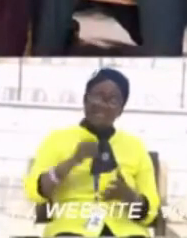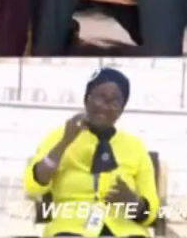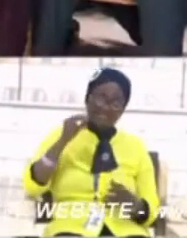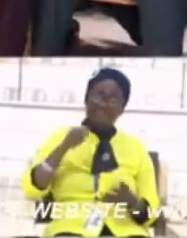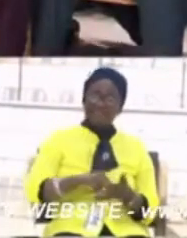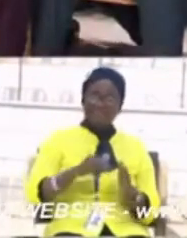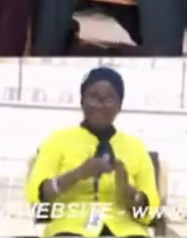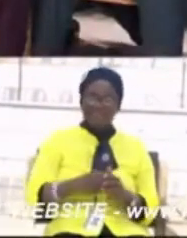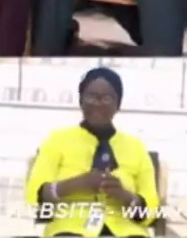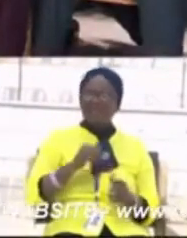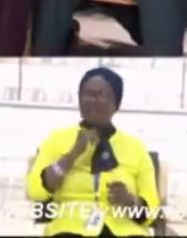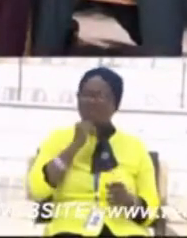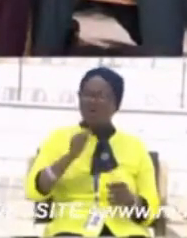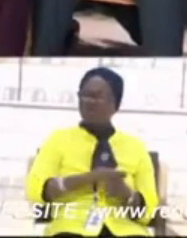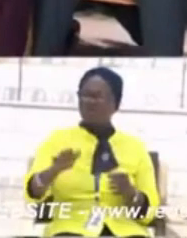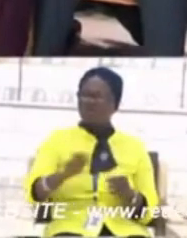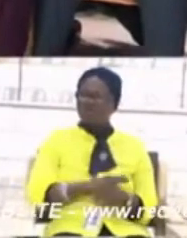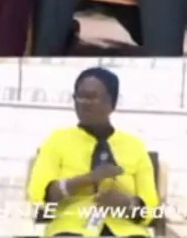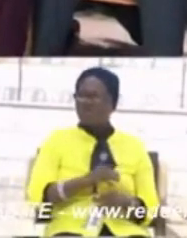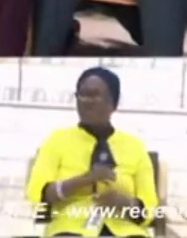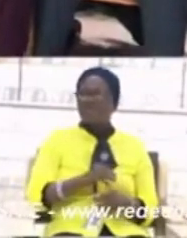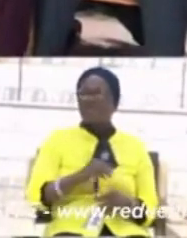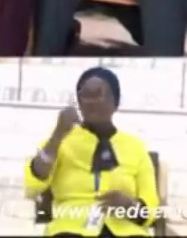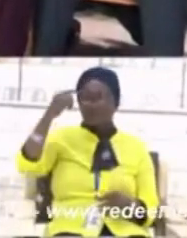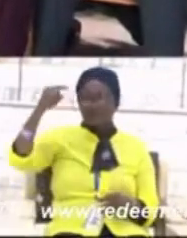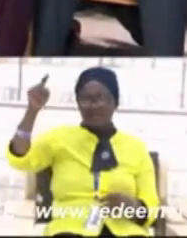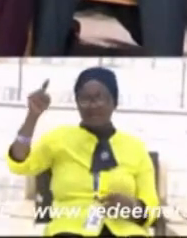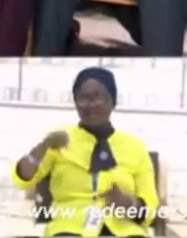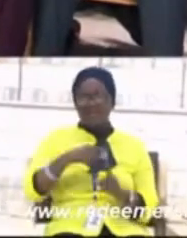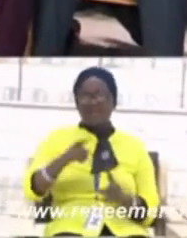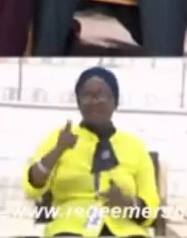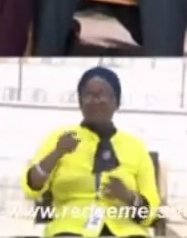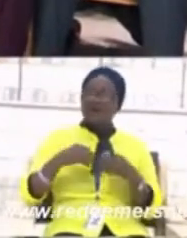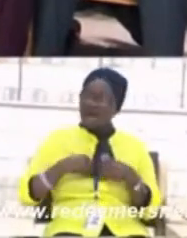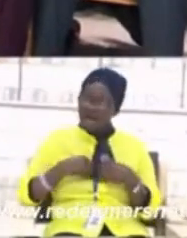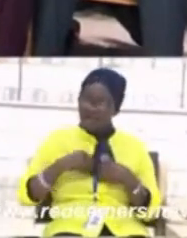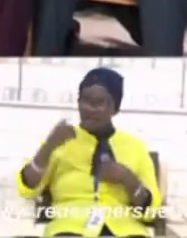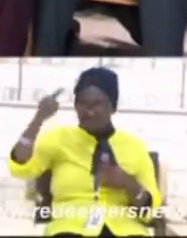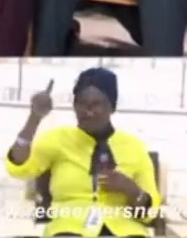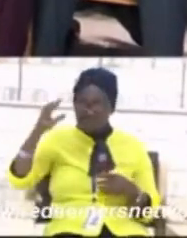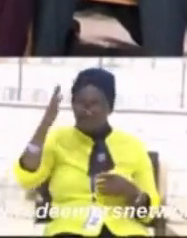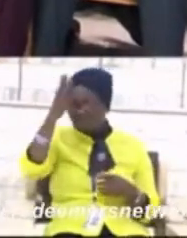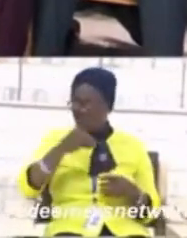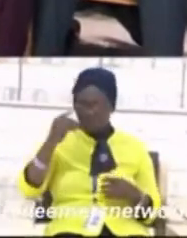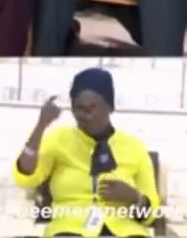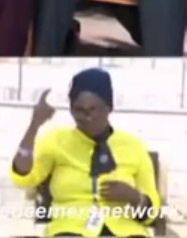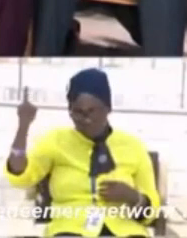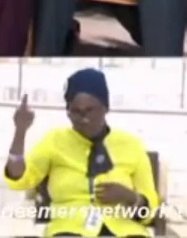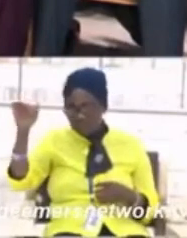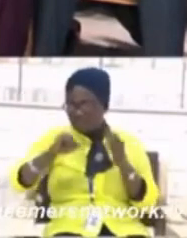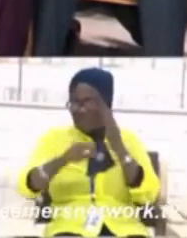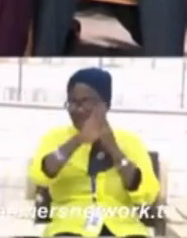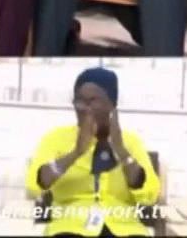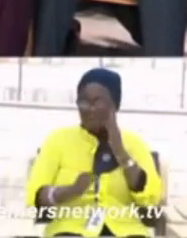When you have dreams, beautiful dreams, but they never come true. That is